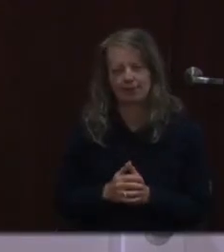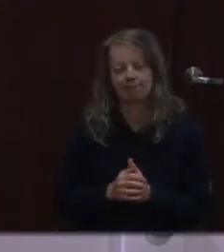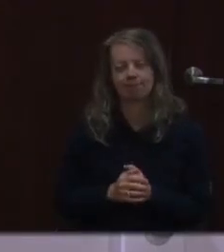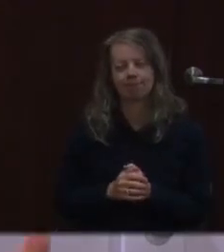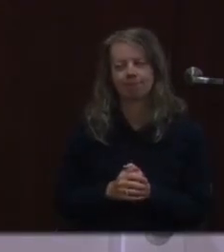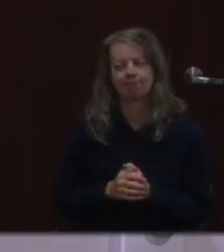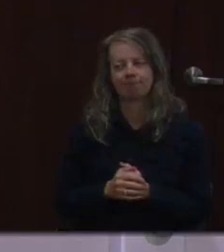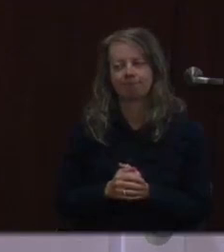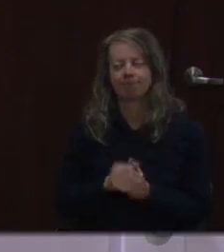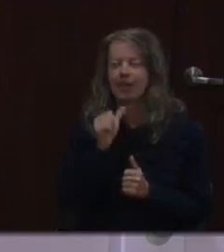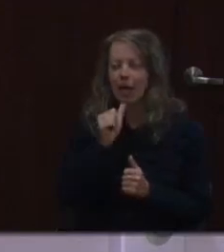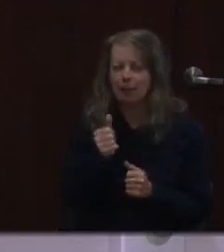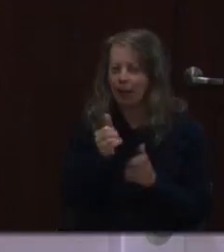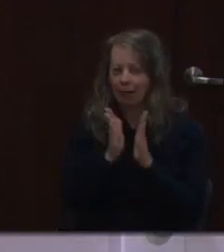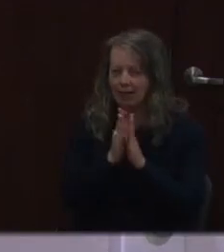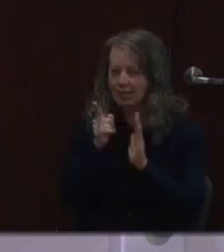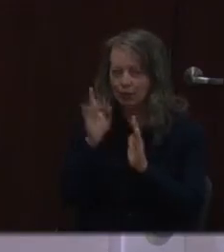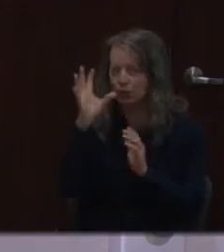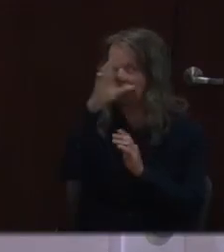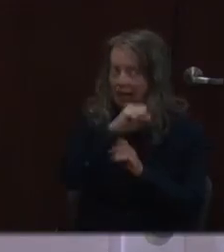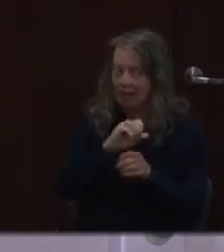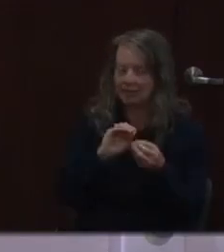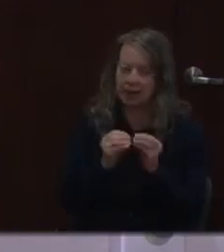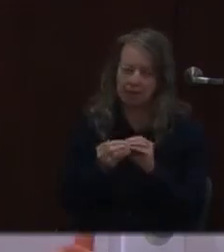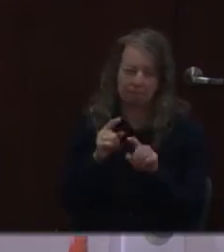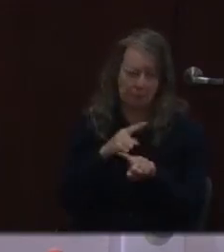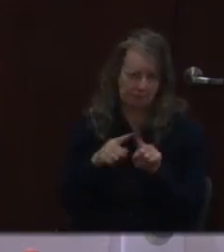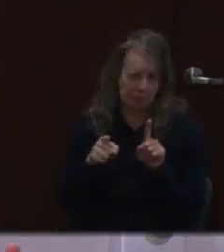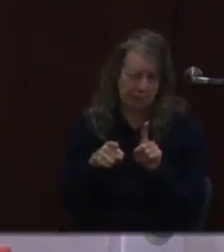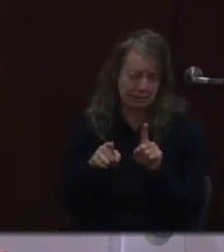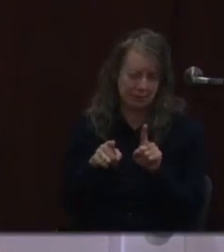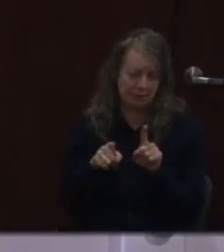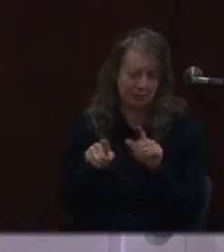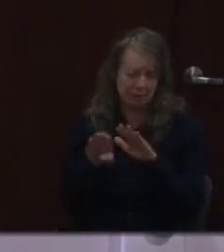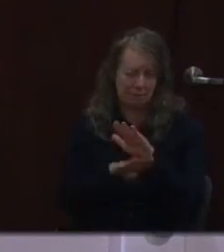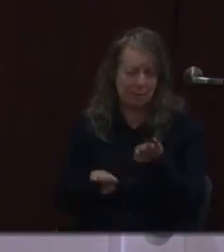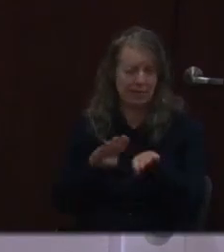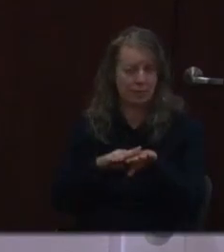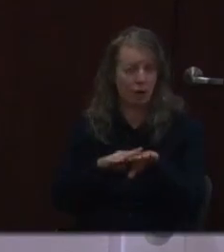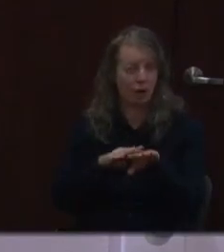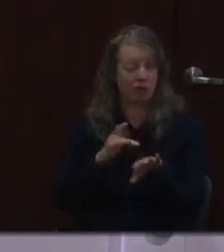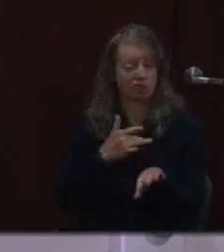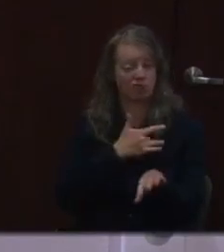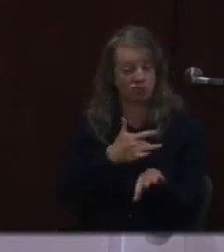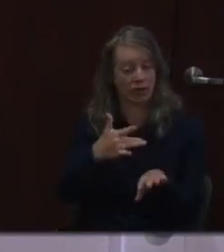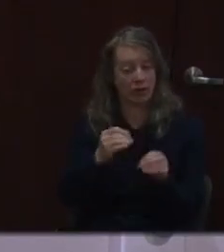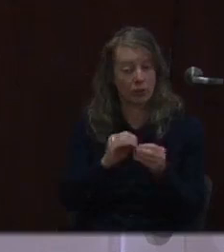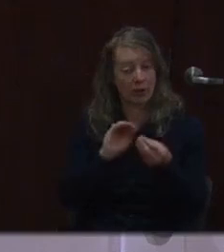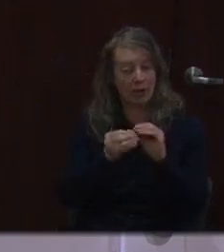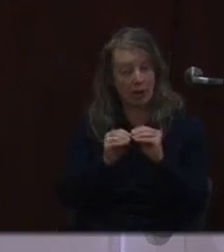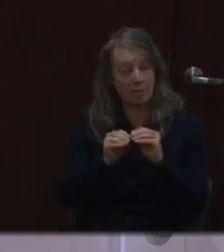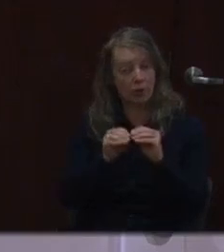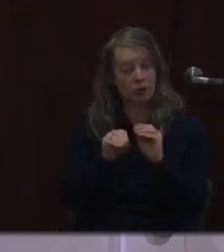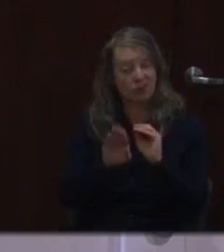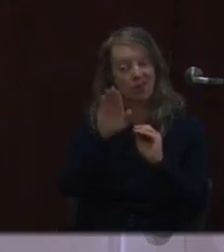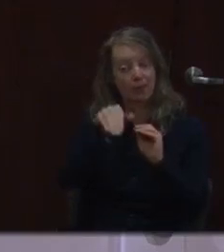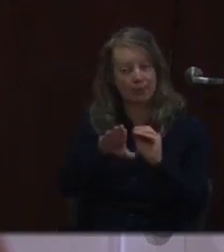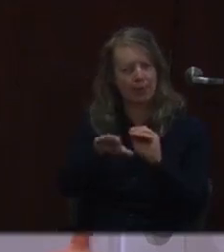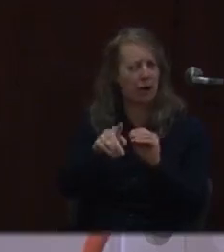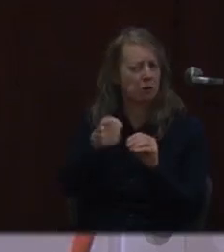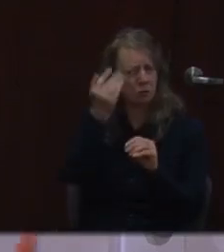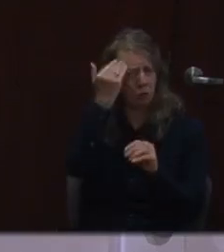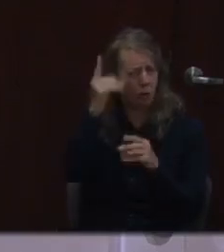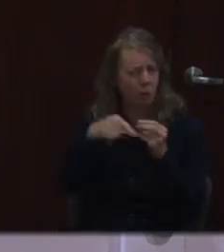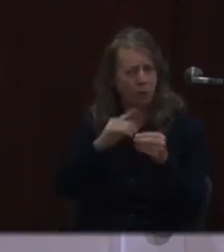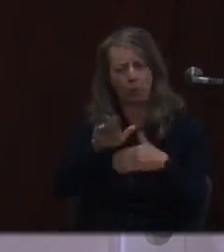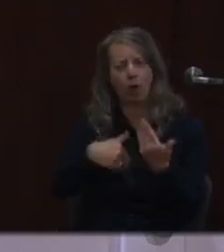to guess what that number might be, but can you tell based on our trends when we might reach that percentage number looking